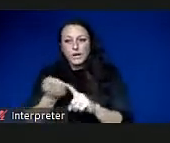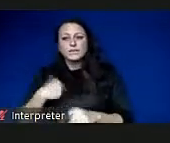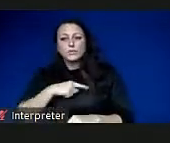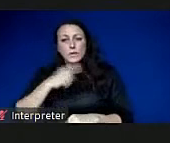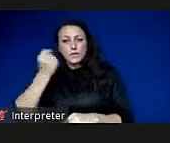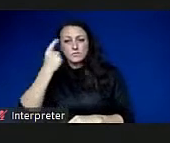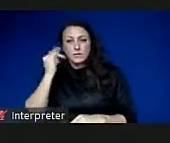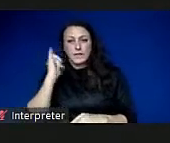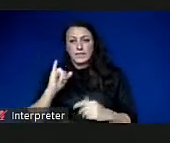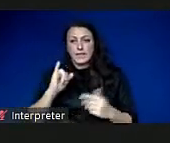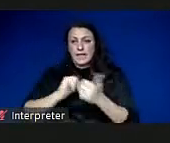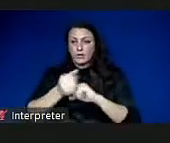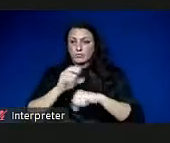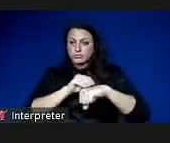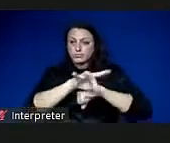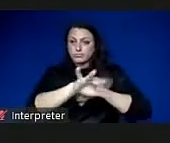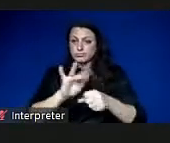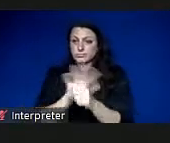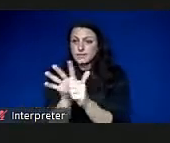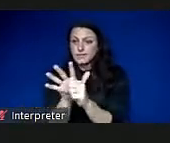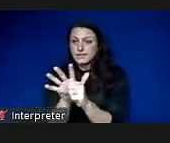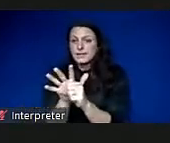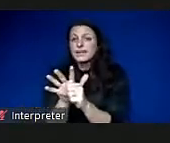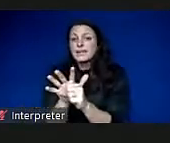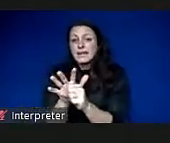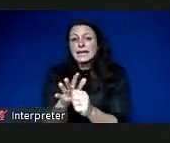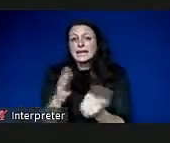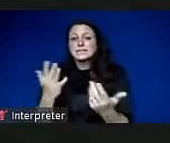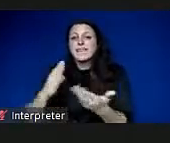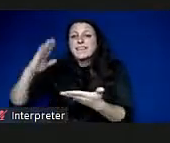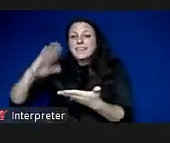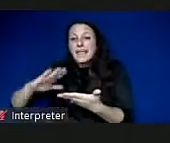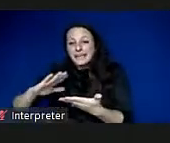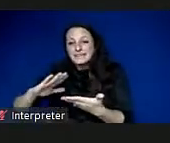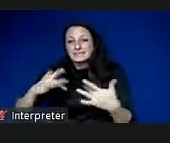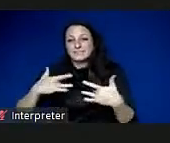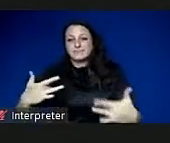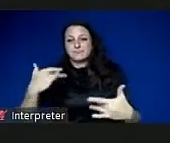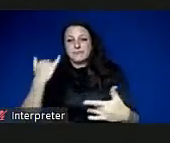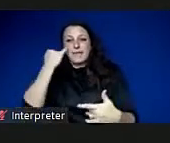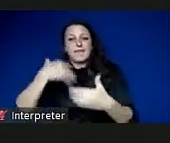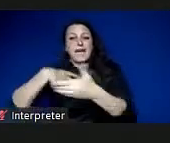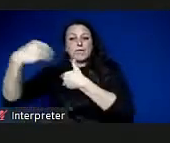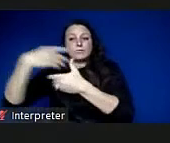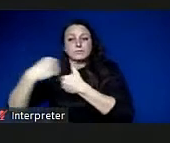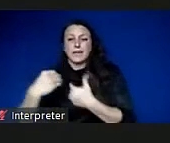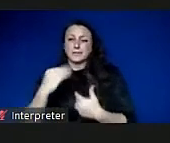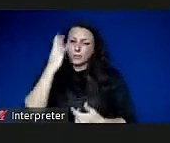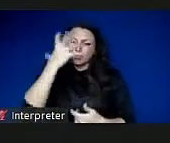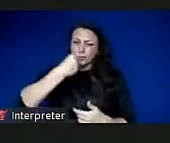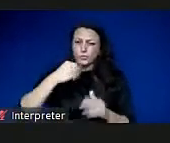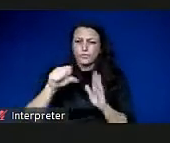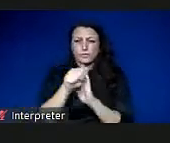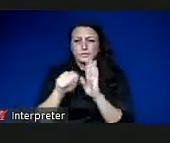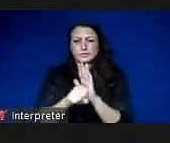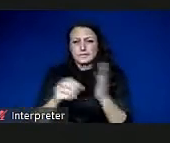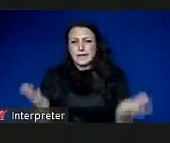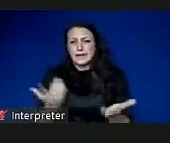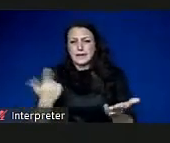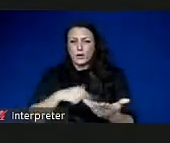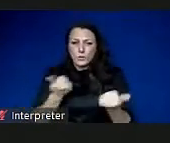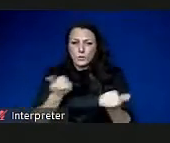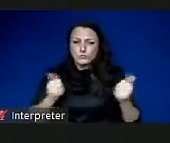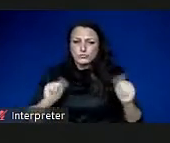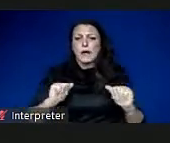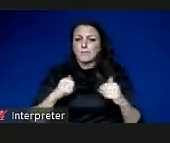virus is less likely in those outdoor settings. So we, in the beautiful Colorado, worked hard to capitalize on that.